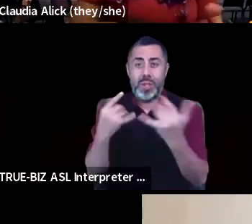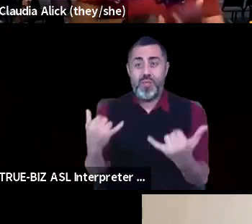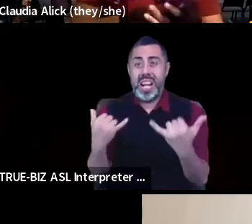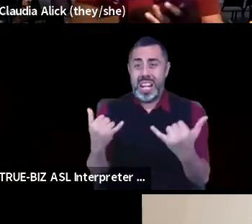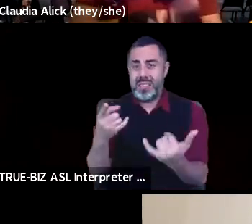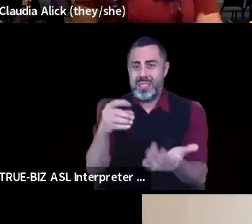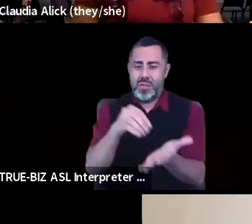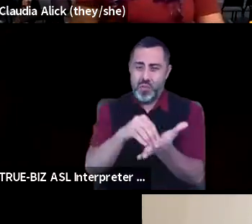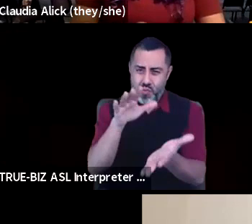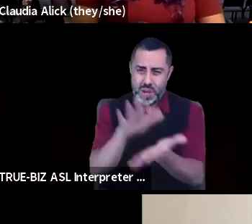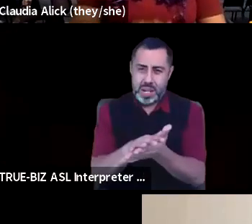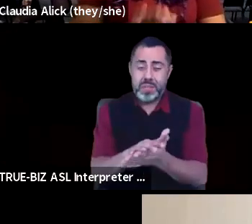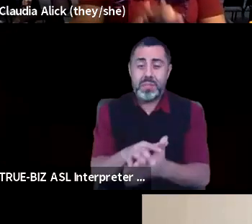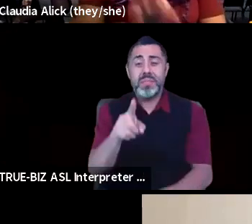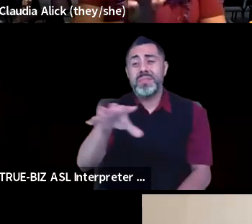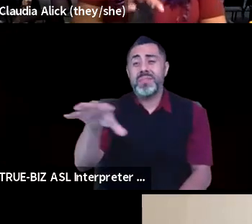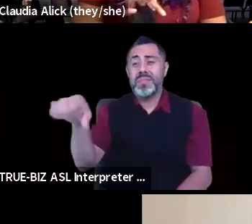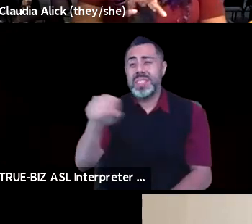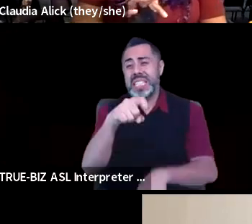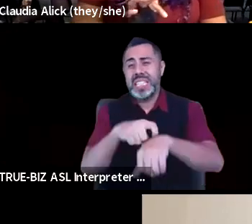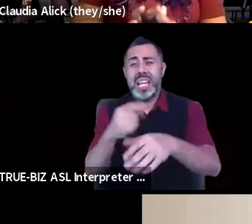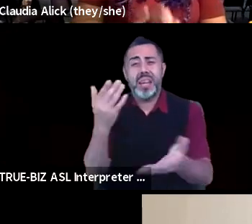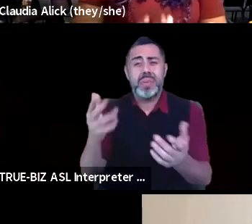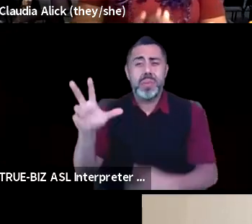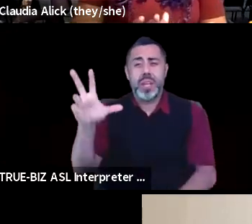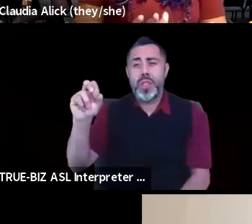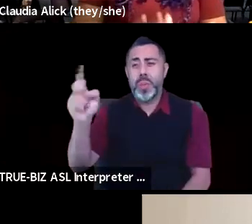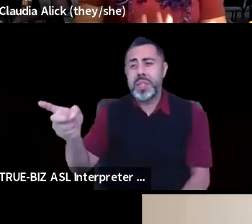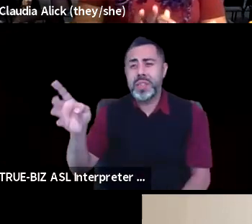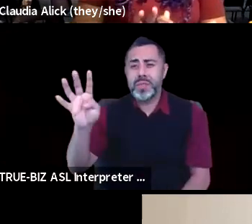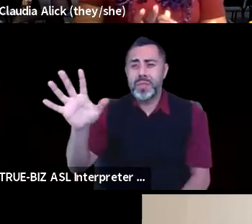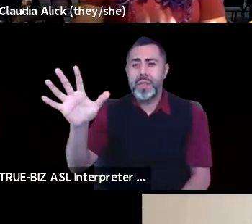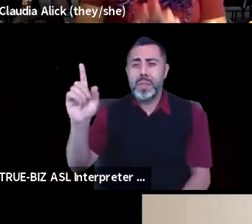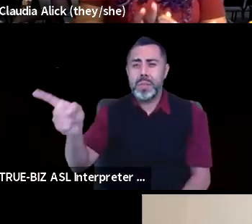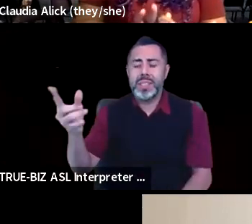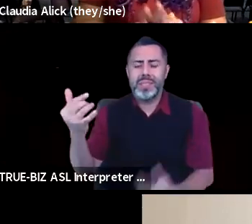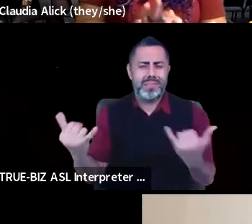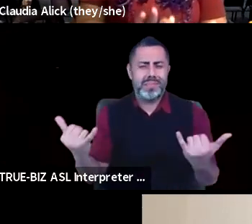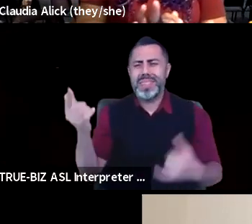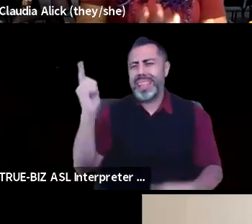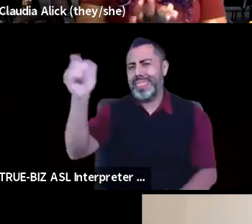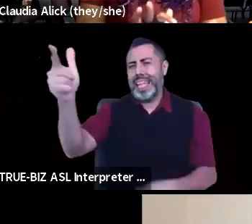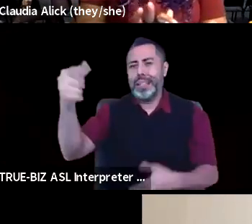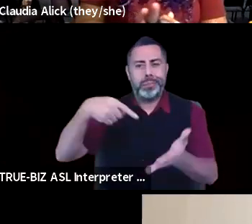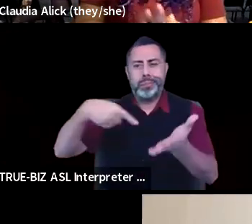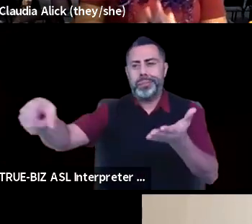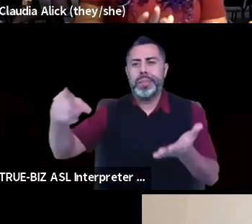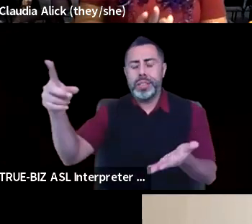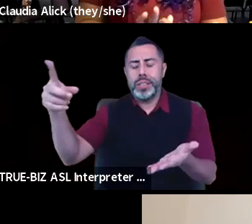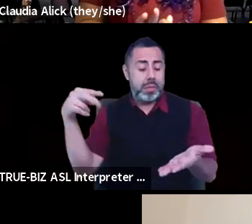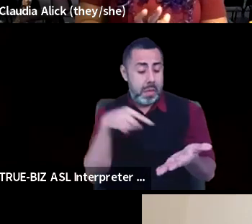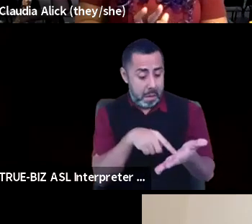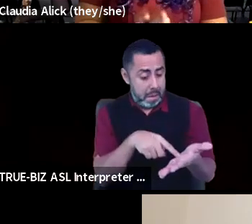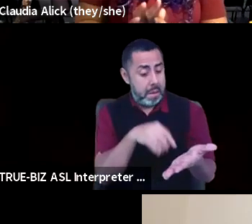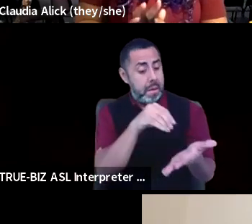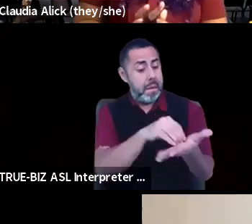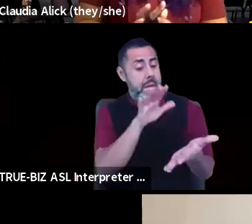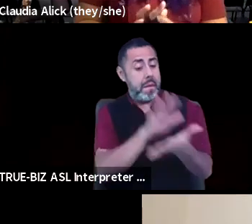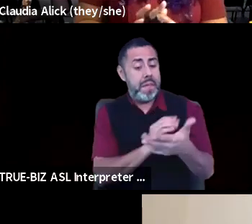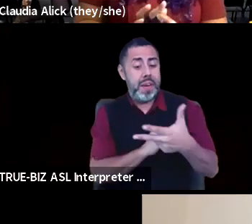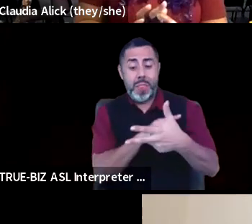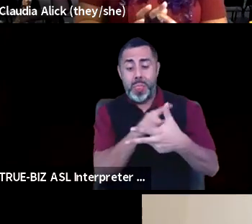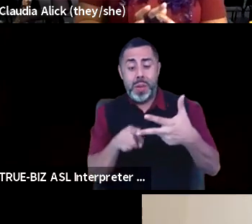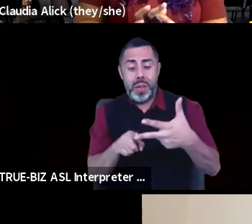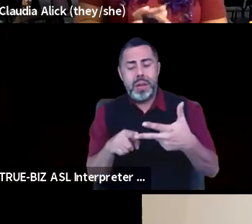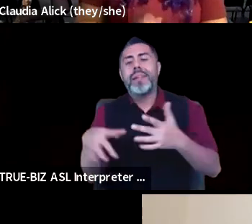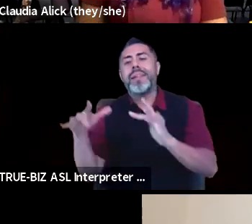time, maybe 30 or 45 minutes later today or during the week, to check them out online or on social media, do